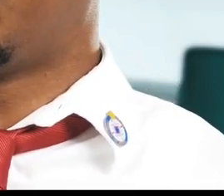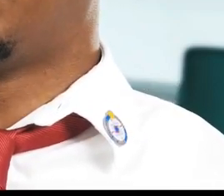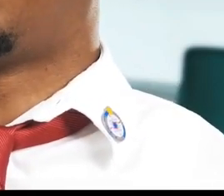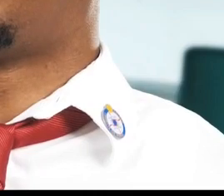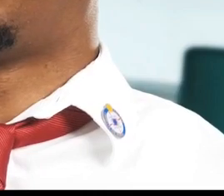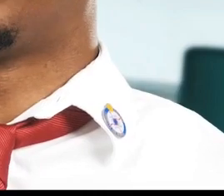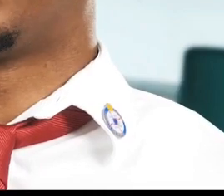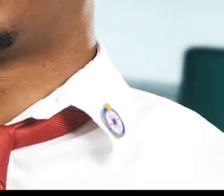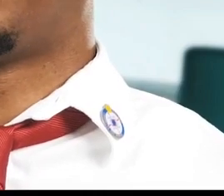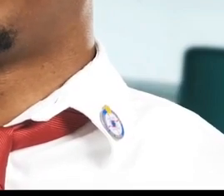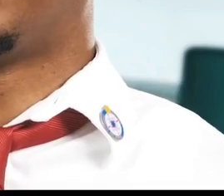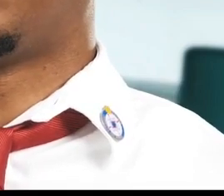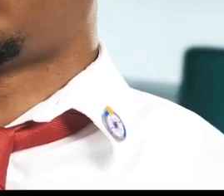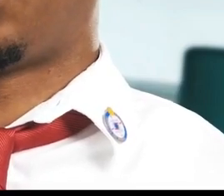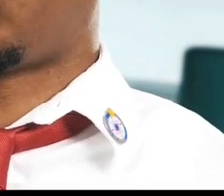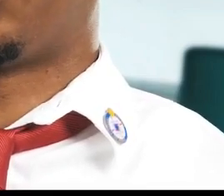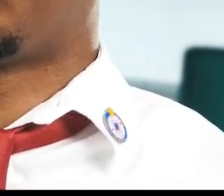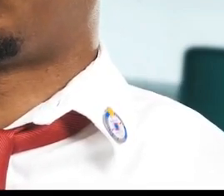467-1172 or